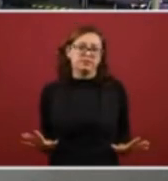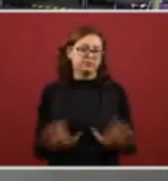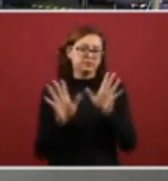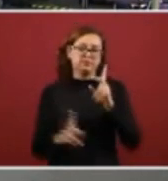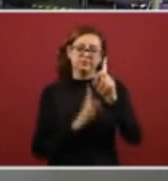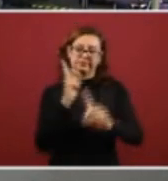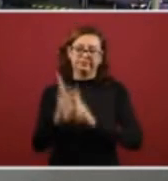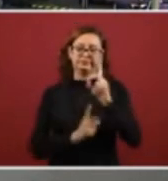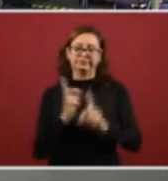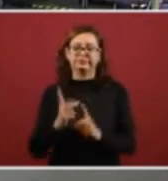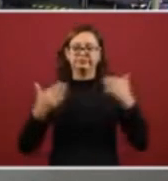sports.